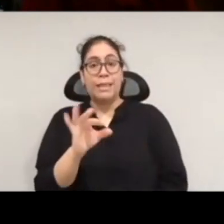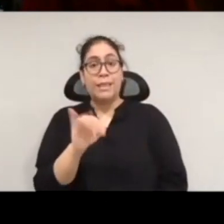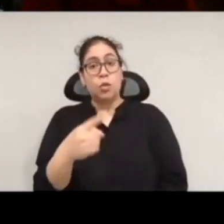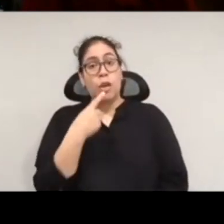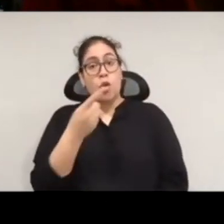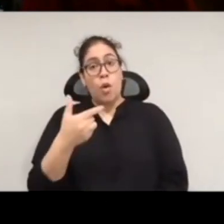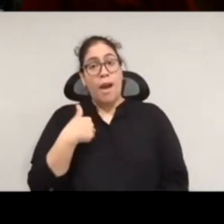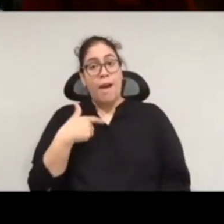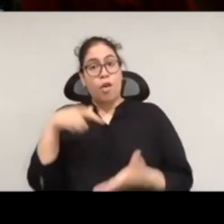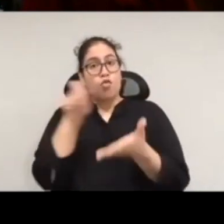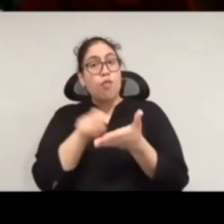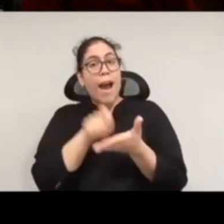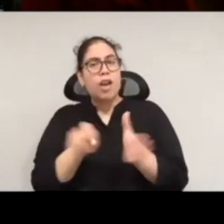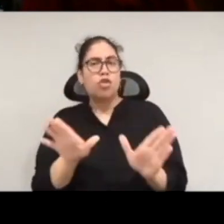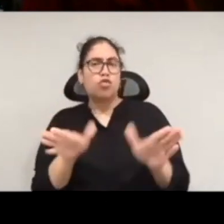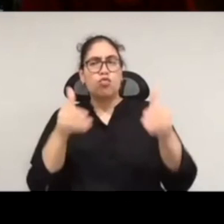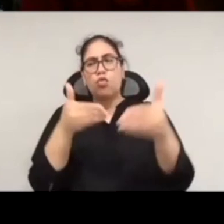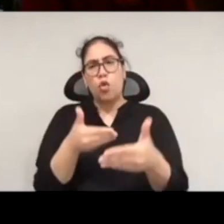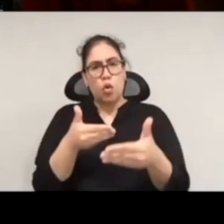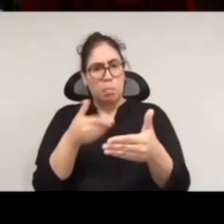writers' rooms? Could you explain?